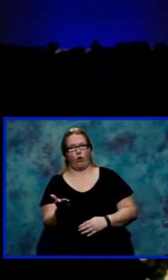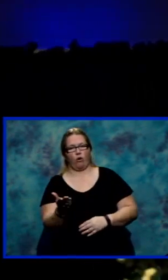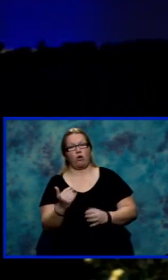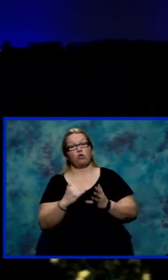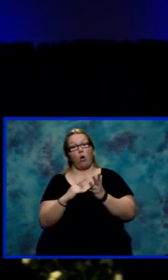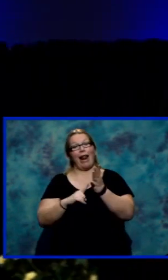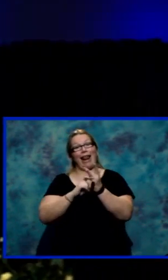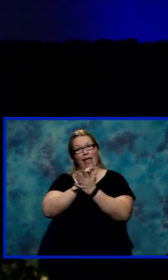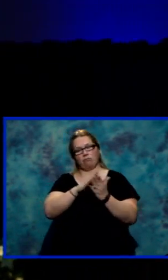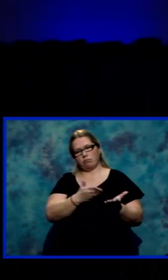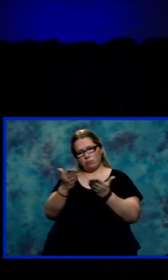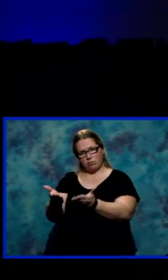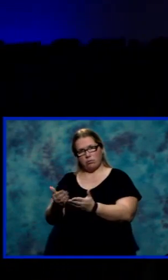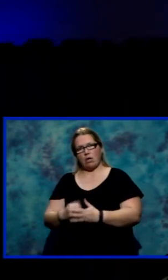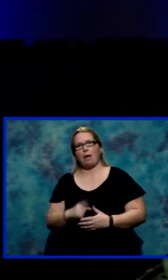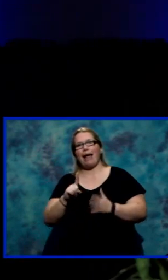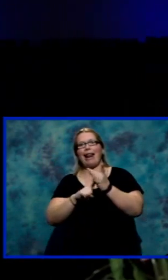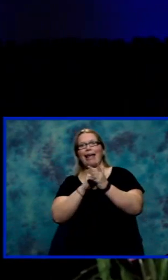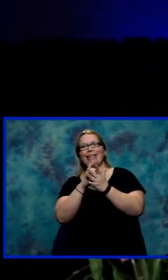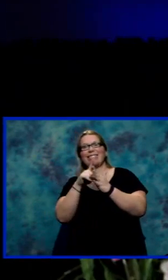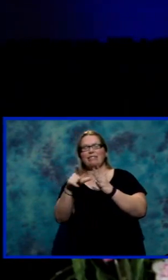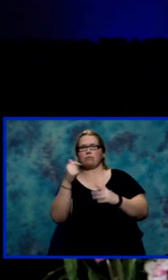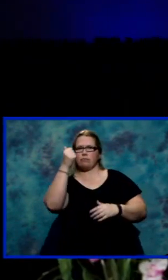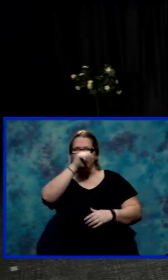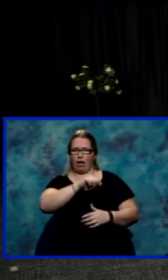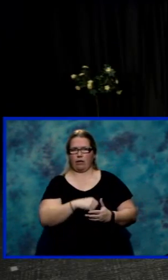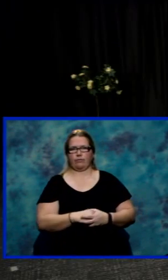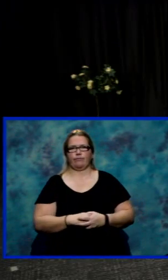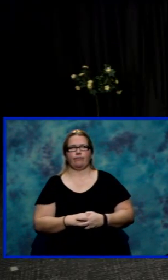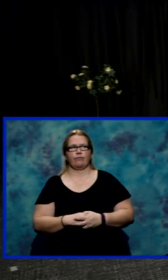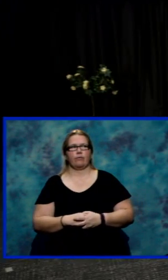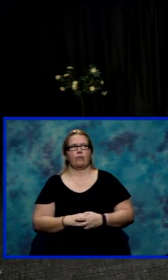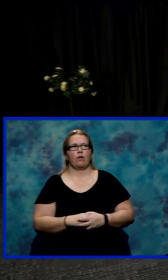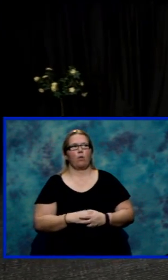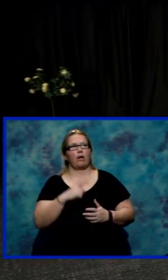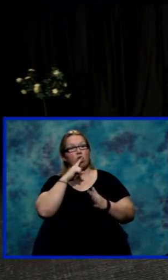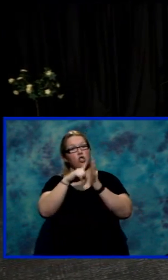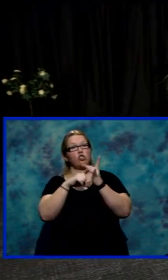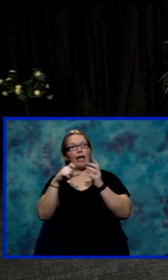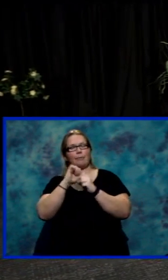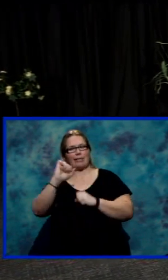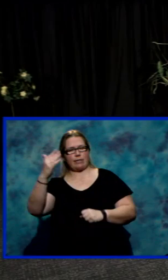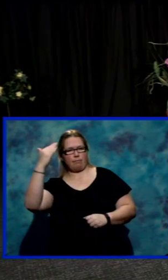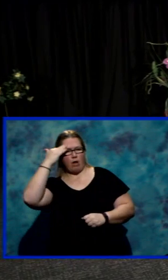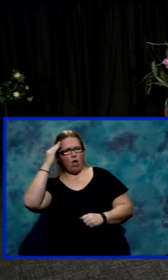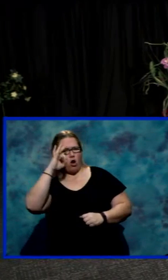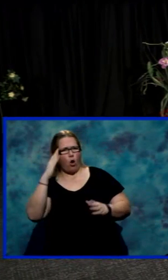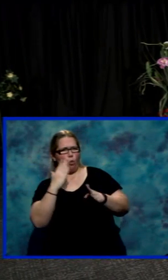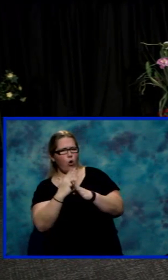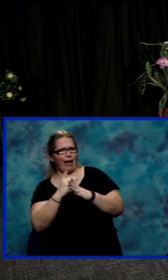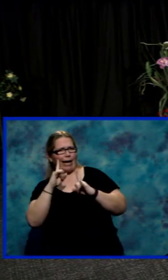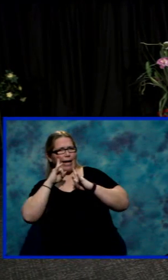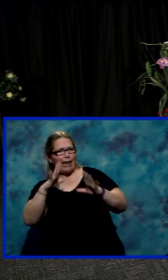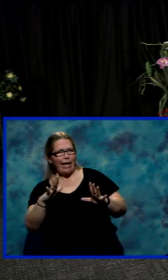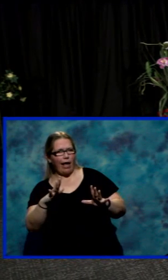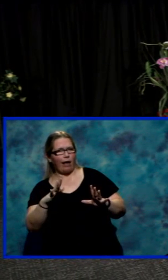did. But Laban did it smartly. He got Jacob to the point where Jacob's mind wasn't working quite as clearly as it